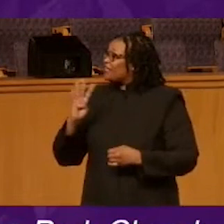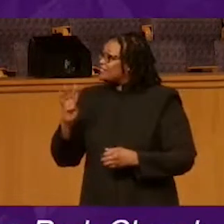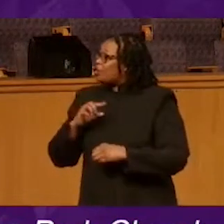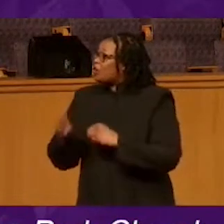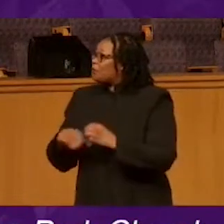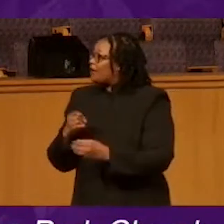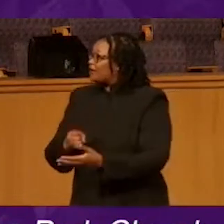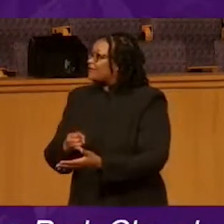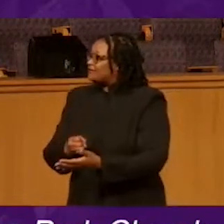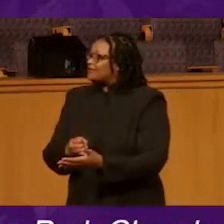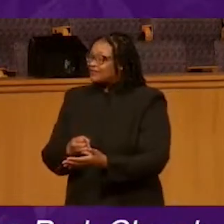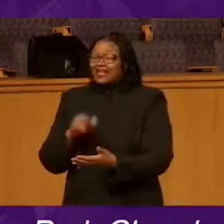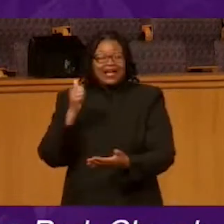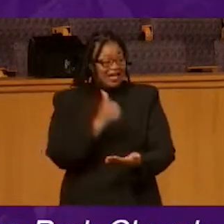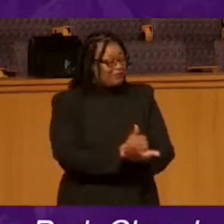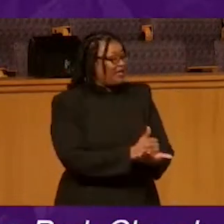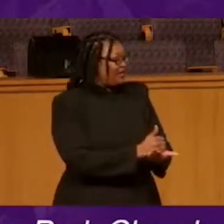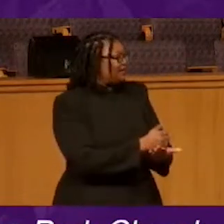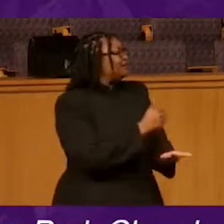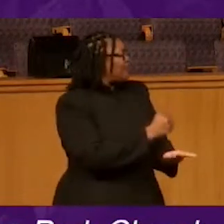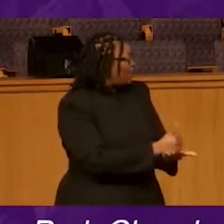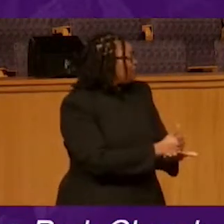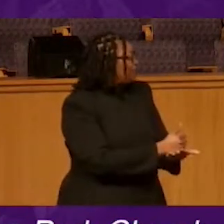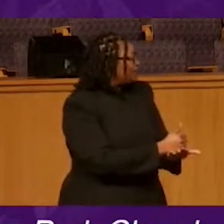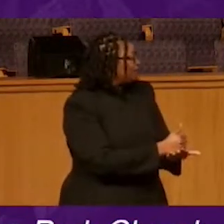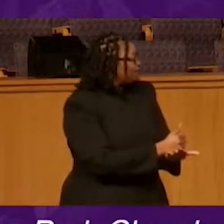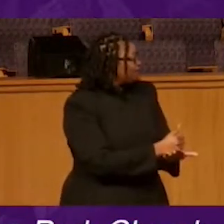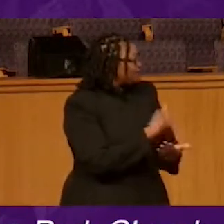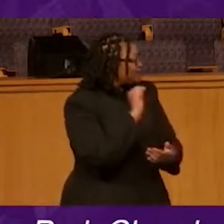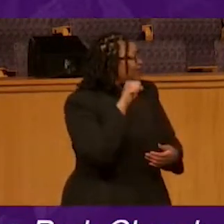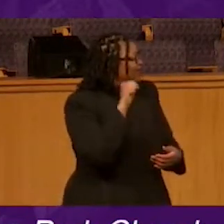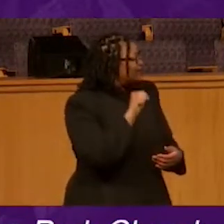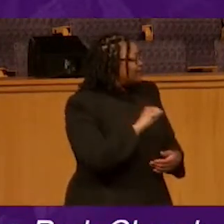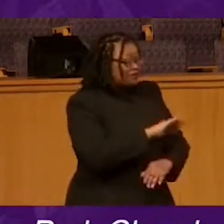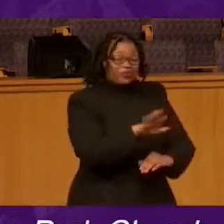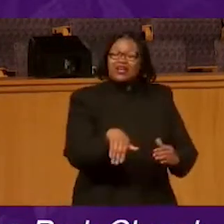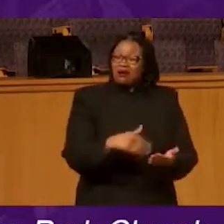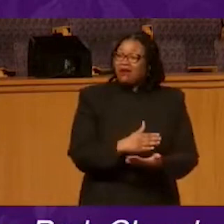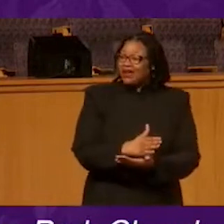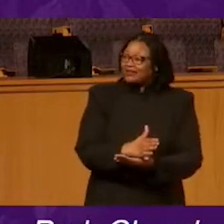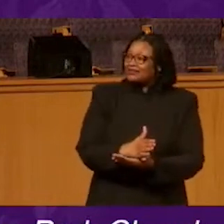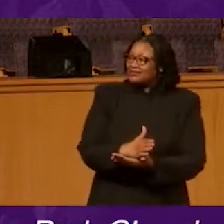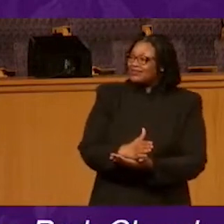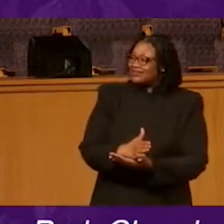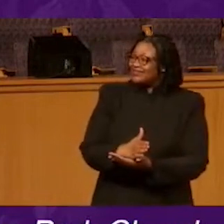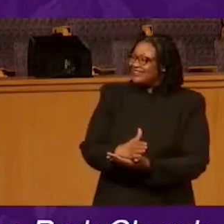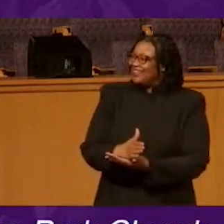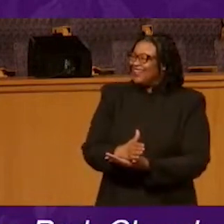things. Amen. Amen. Yeah, we all right.